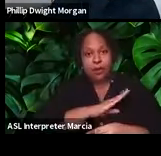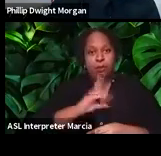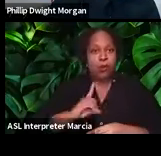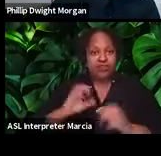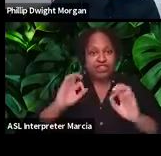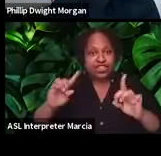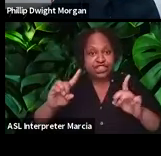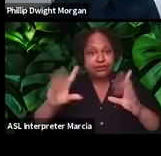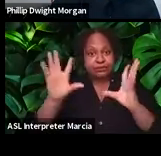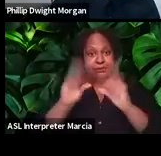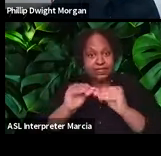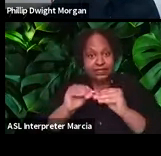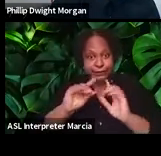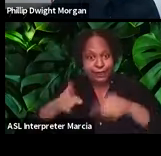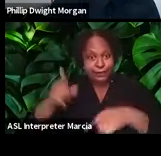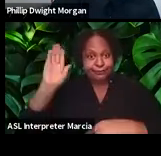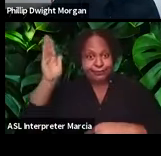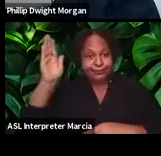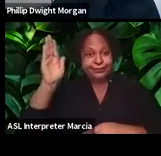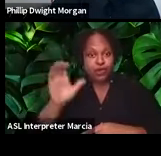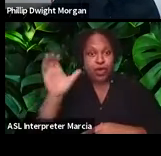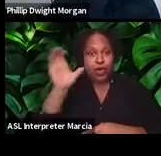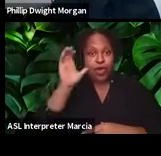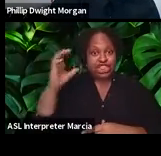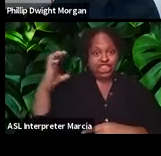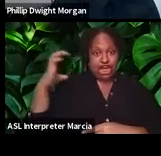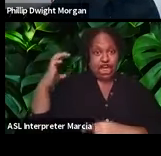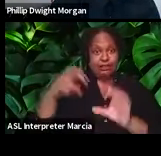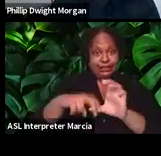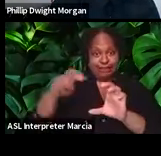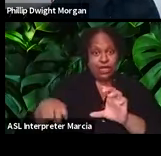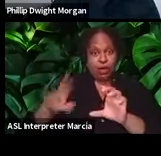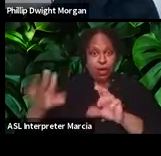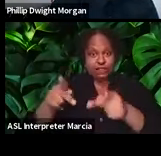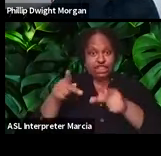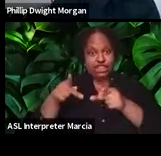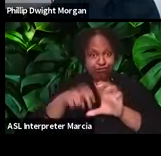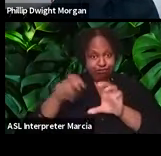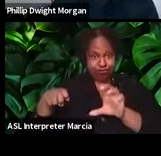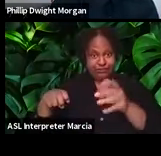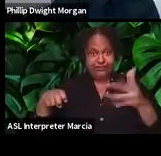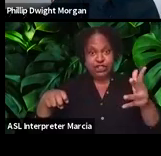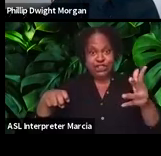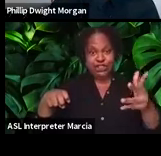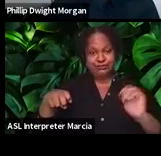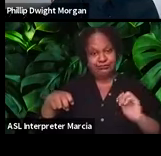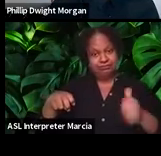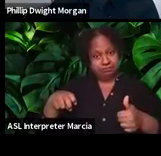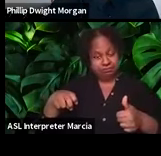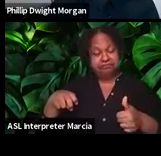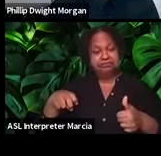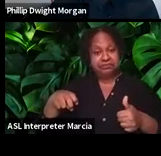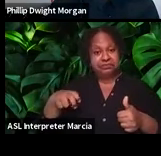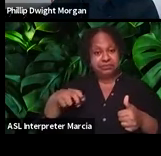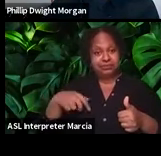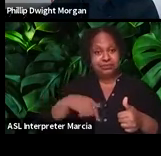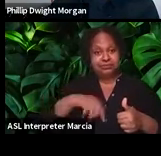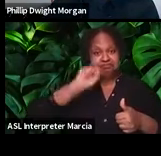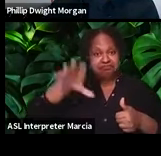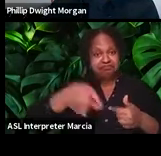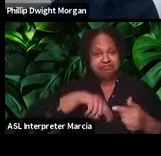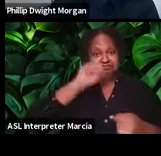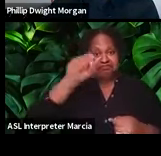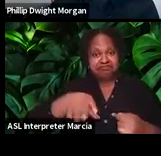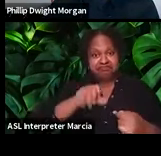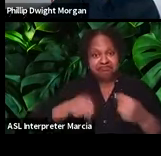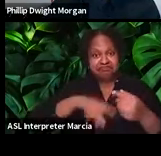Education, we've since learned that the chair has stepped down from her position. So these are huge,